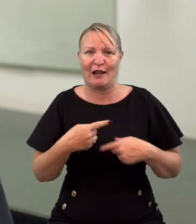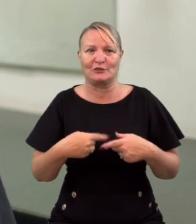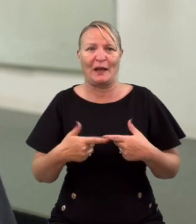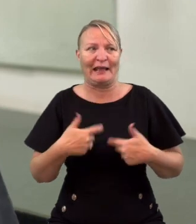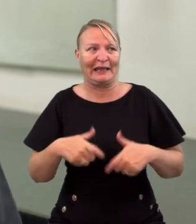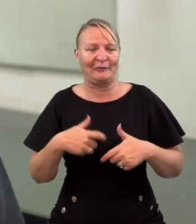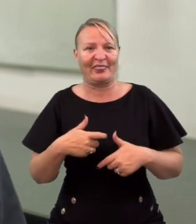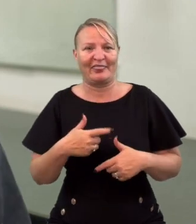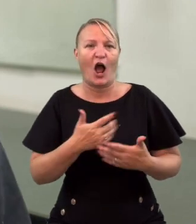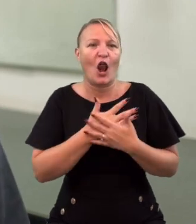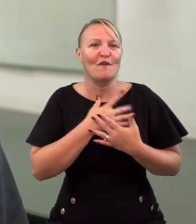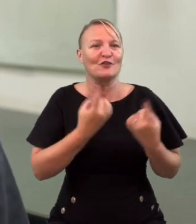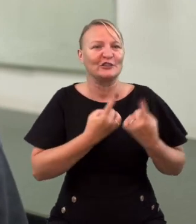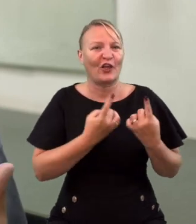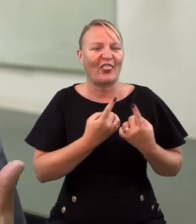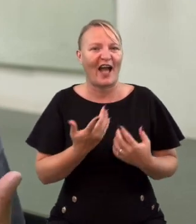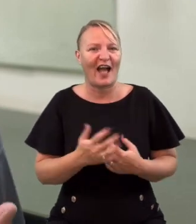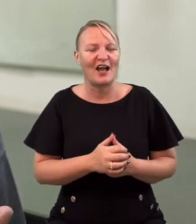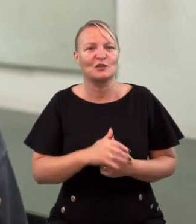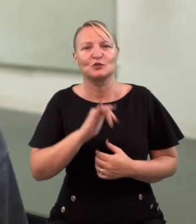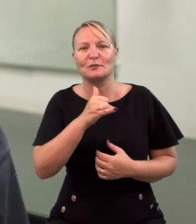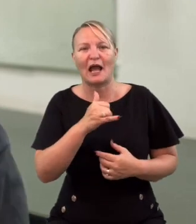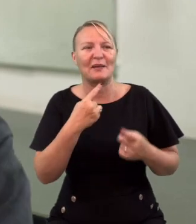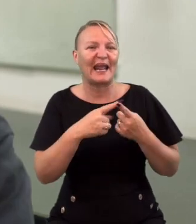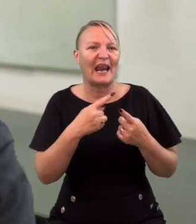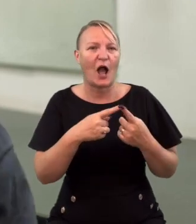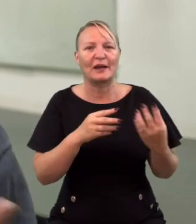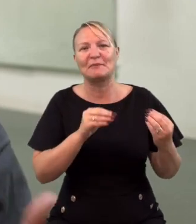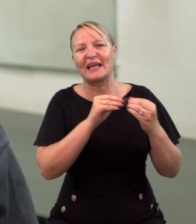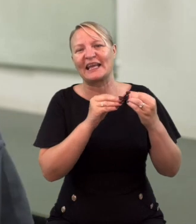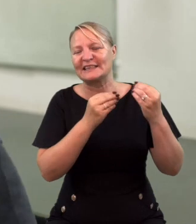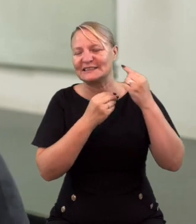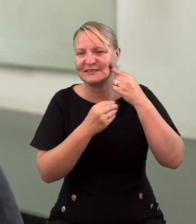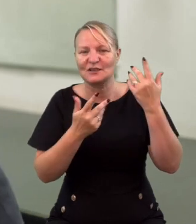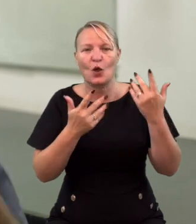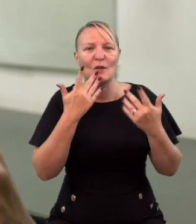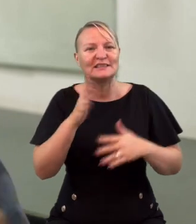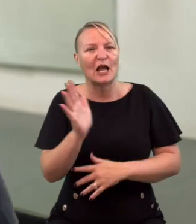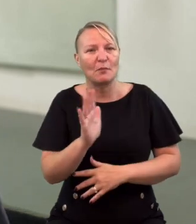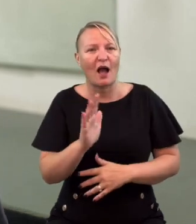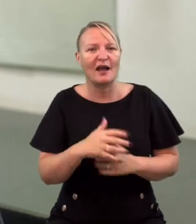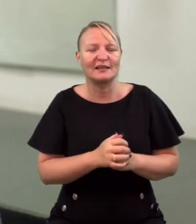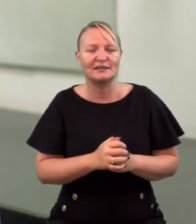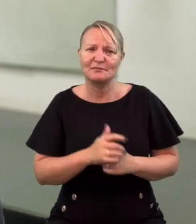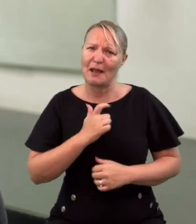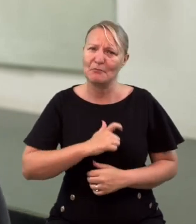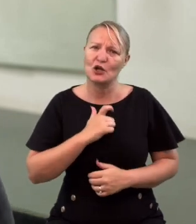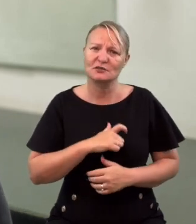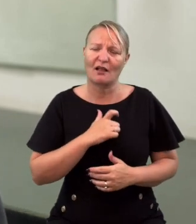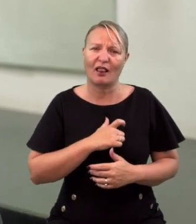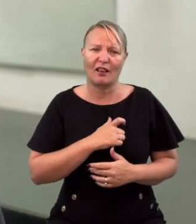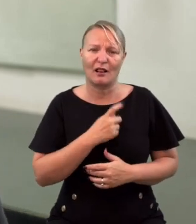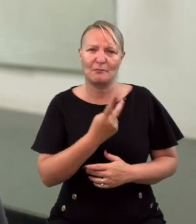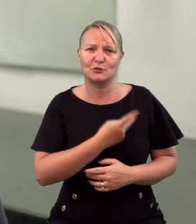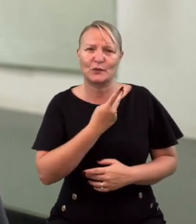love for each other, because Eli would give me a kiss when he's saying goodbye, or something. I think it's very intimate. It's